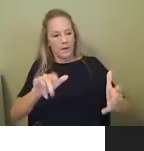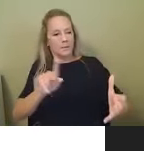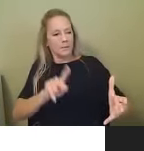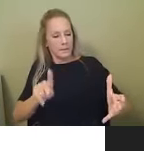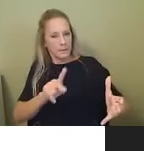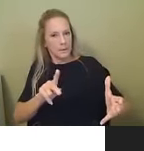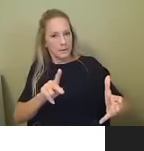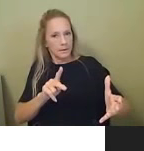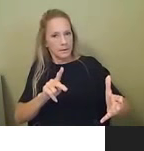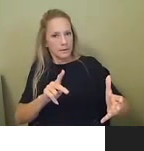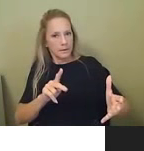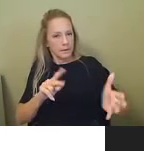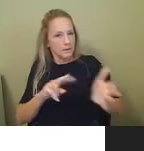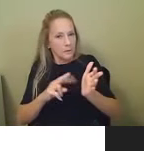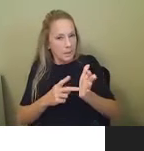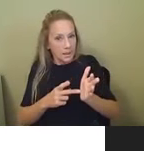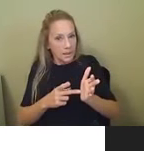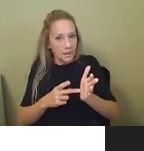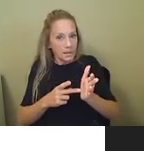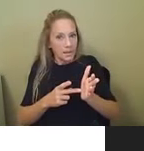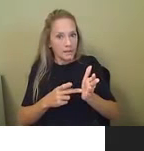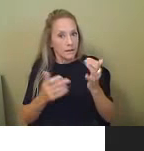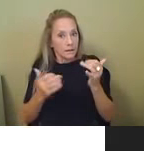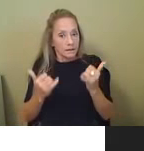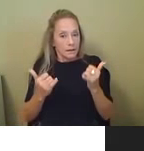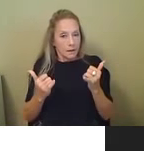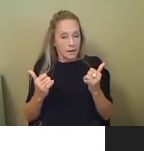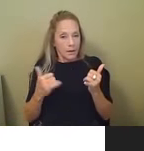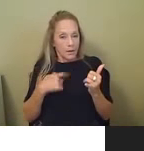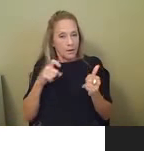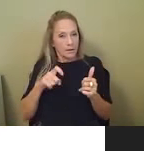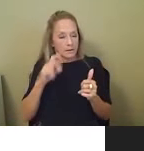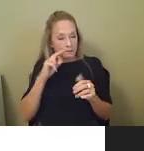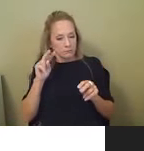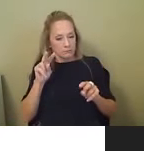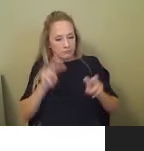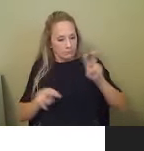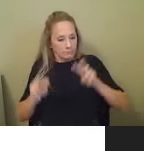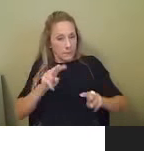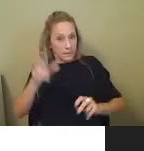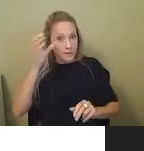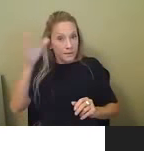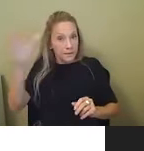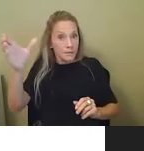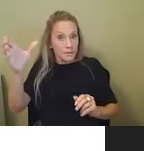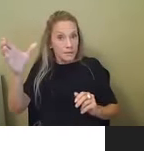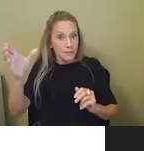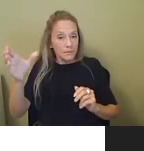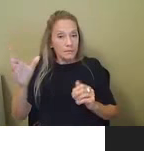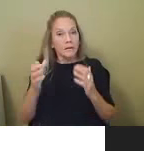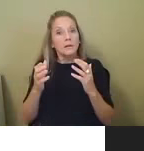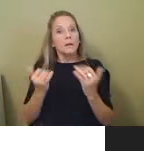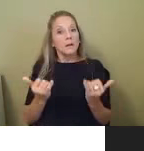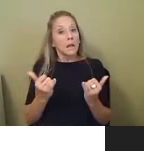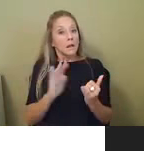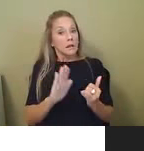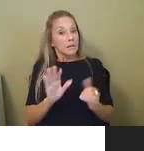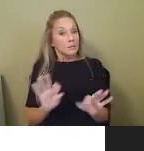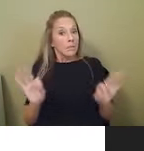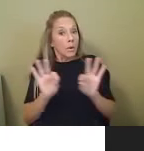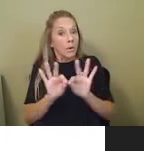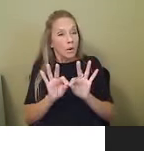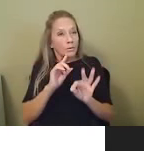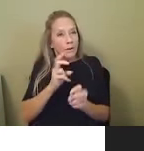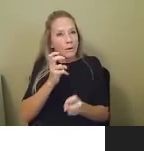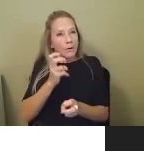of talk more bread and butter conceptually what this really means, because I think this one, its importance is potentially the hardest